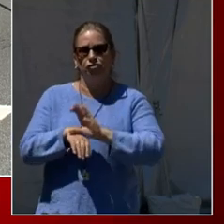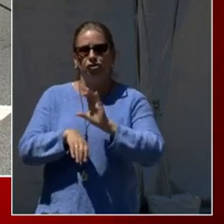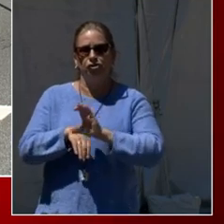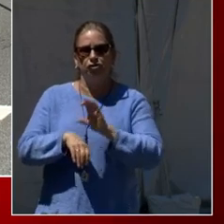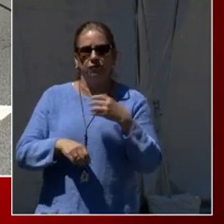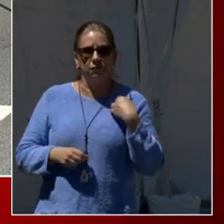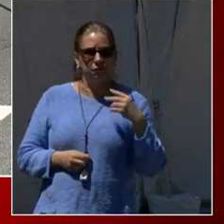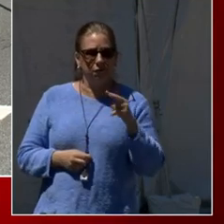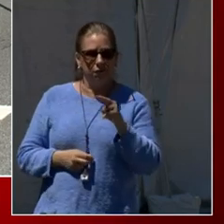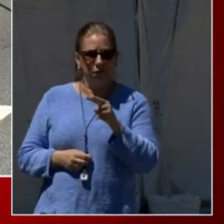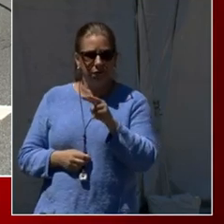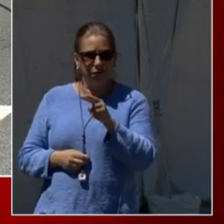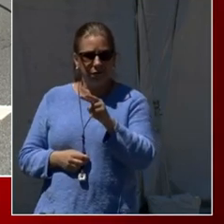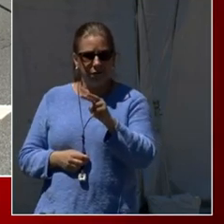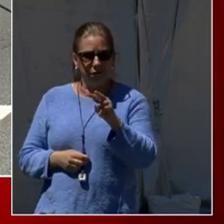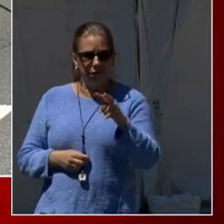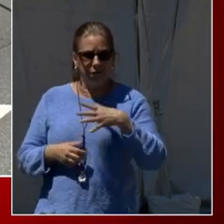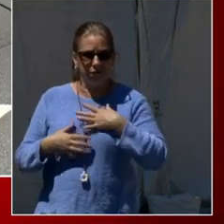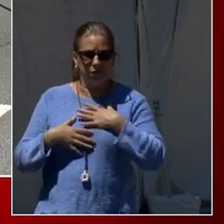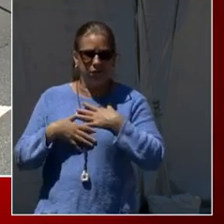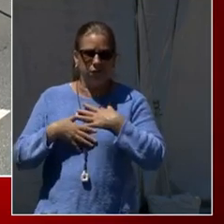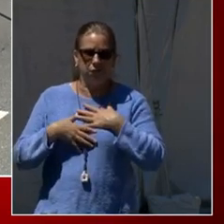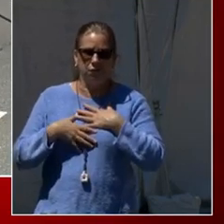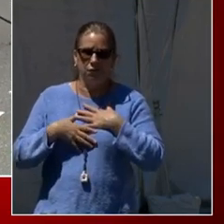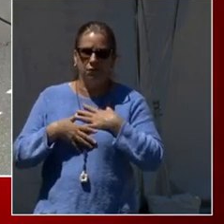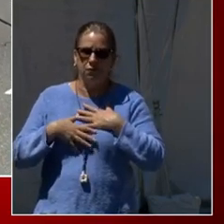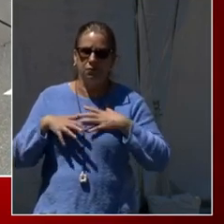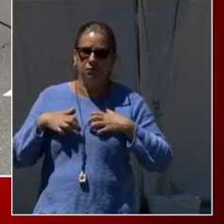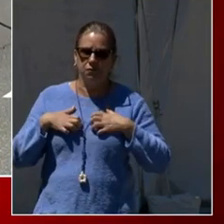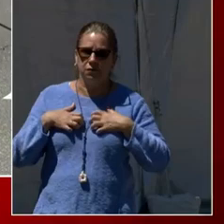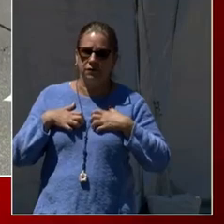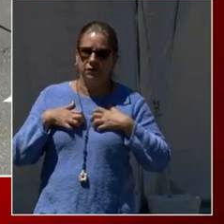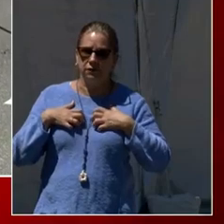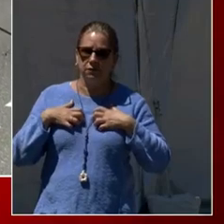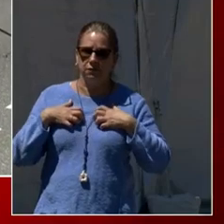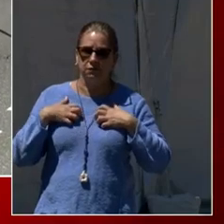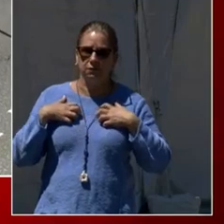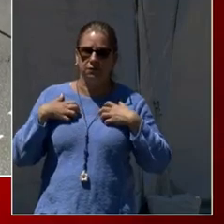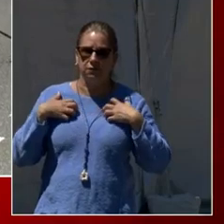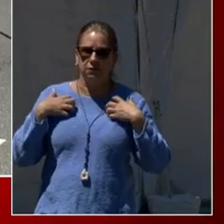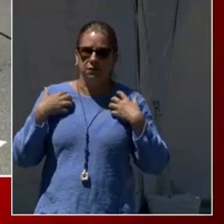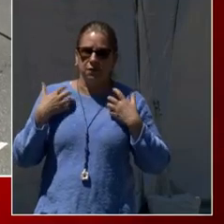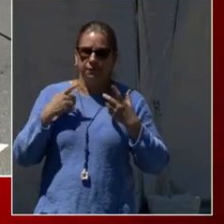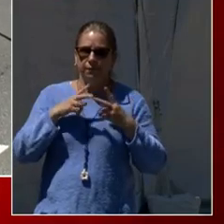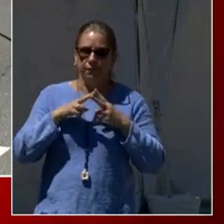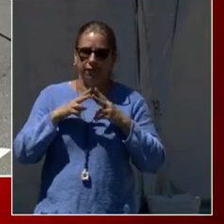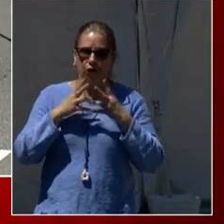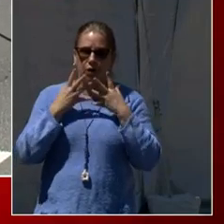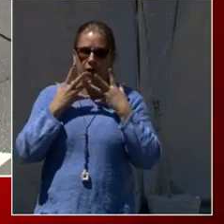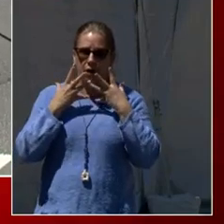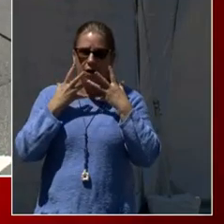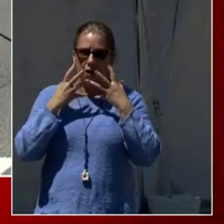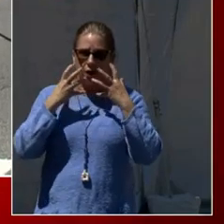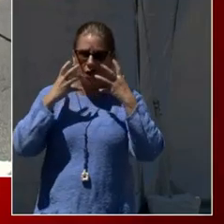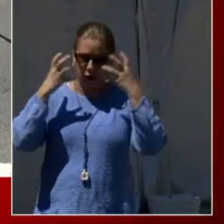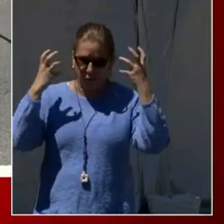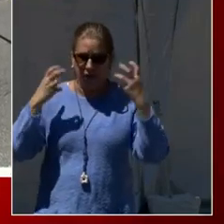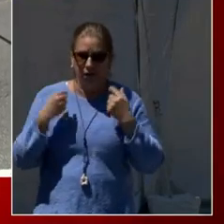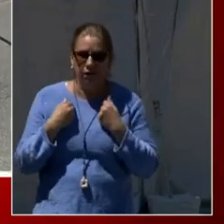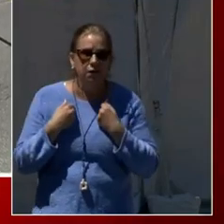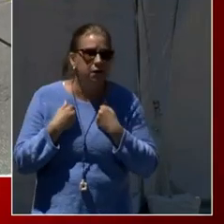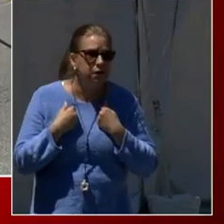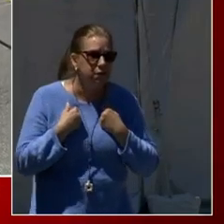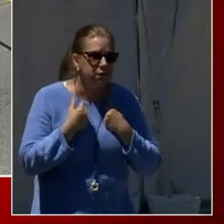at the vandalism and arson there. Let me be clear that I'll leave it to the fire professional to talk about